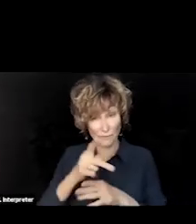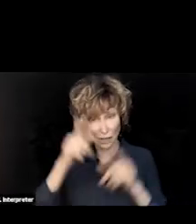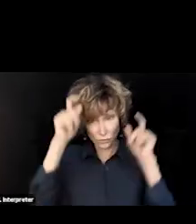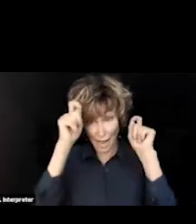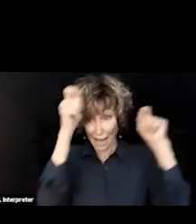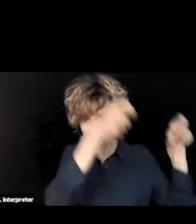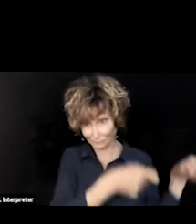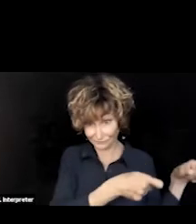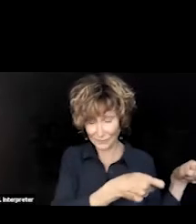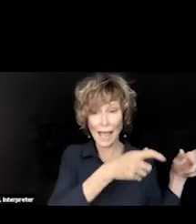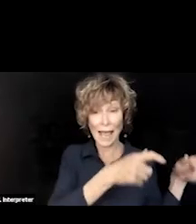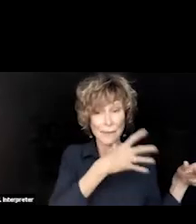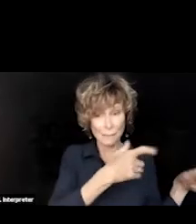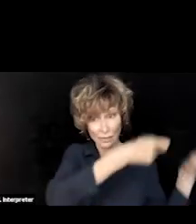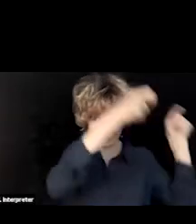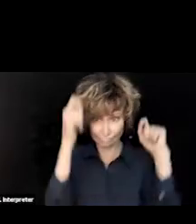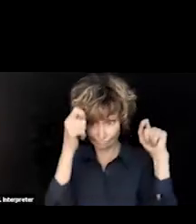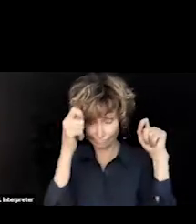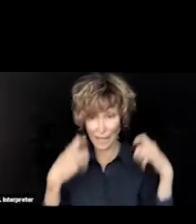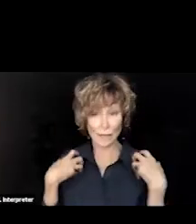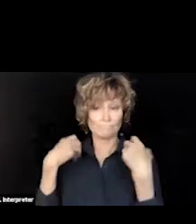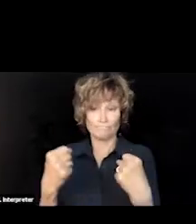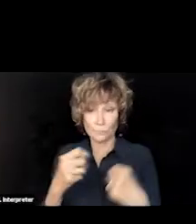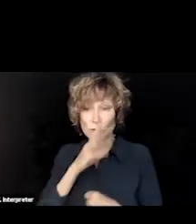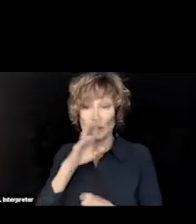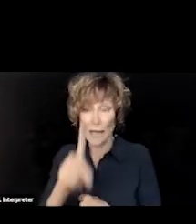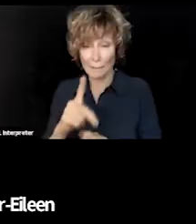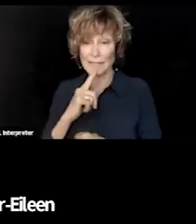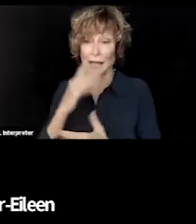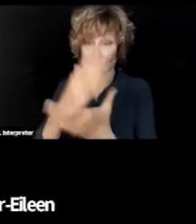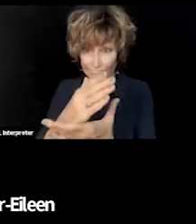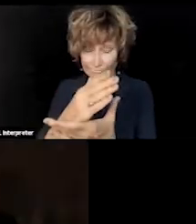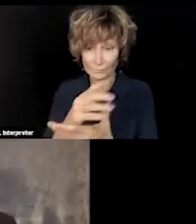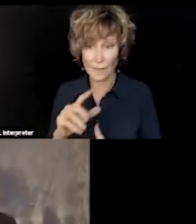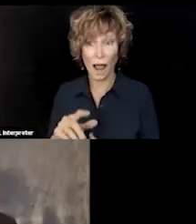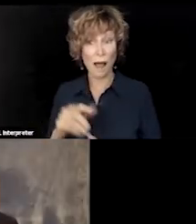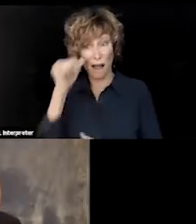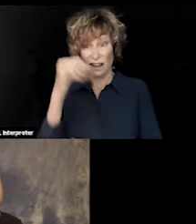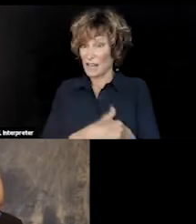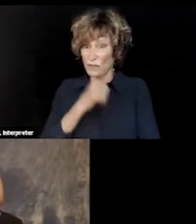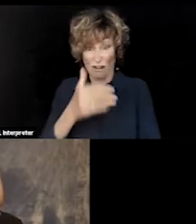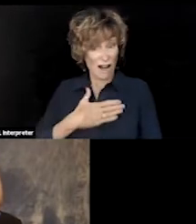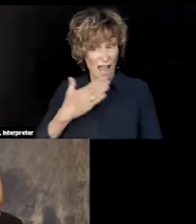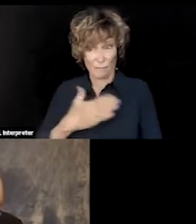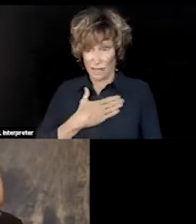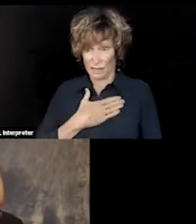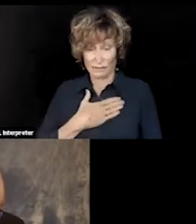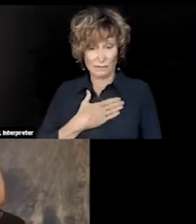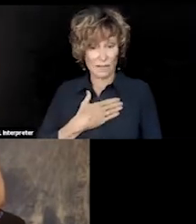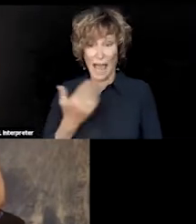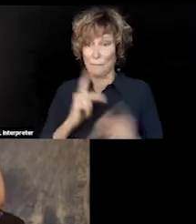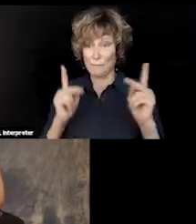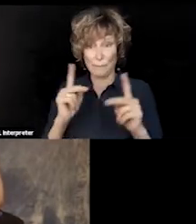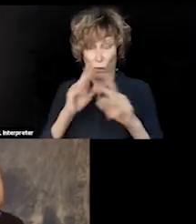put on my mother hat, and summon my courage to speak up. Well, Tom wasn't happy about it, and nobody spoke or made